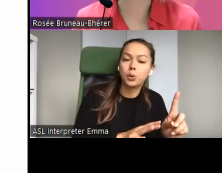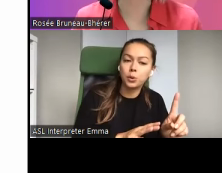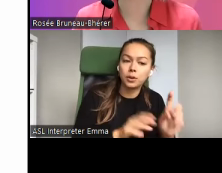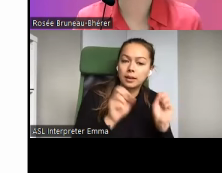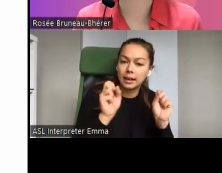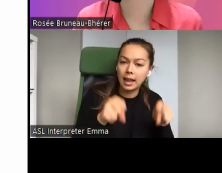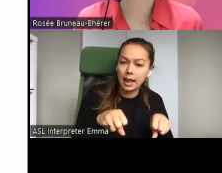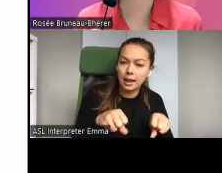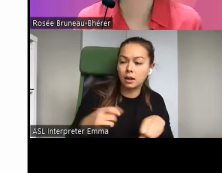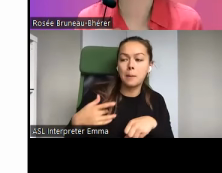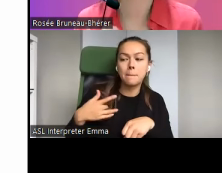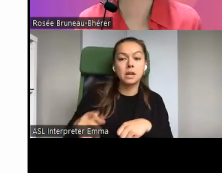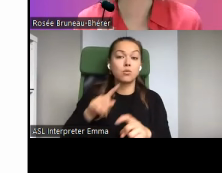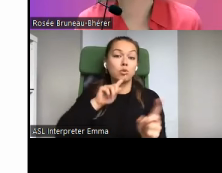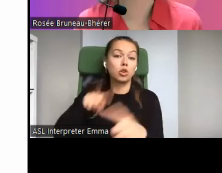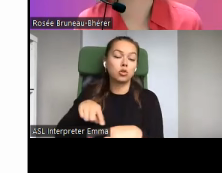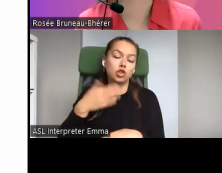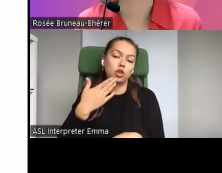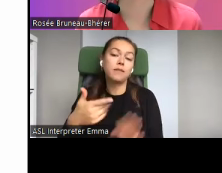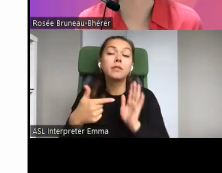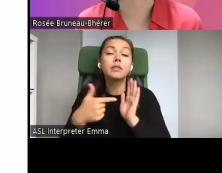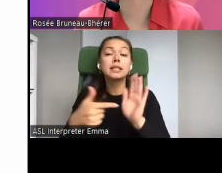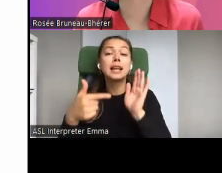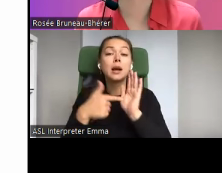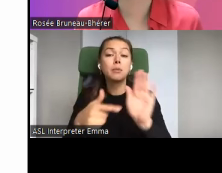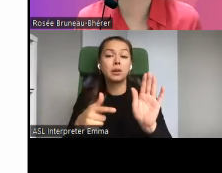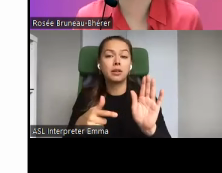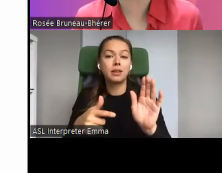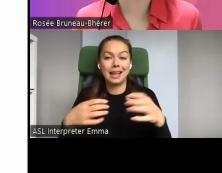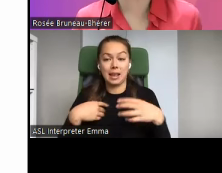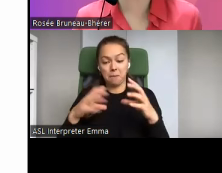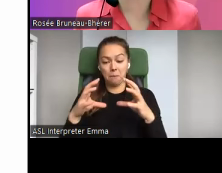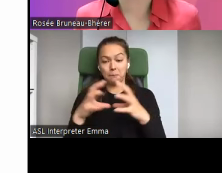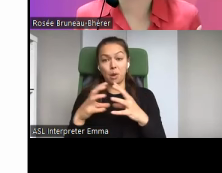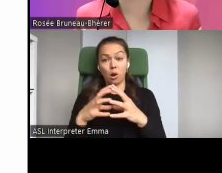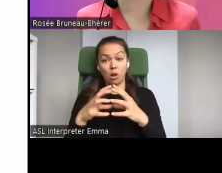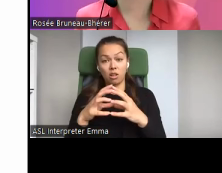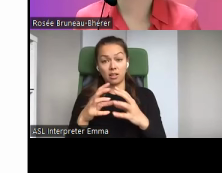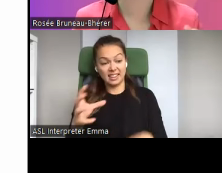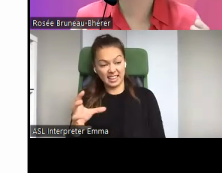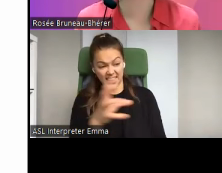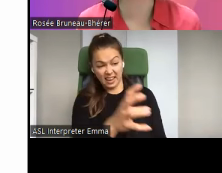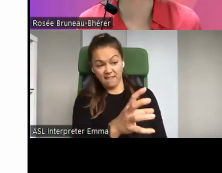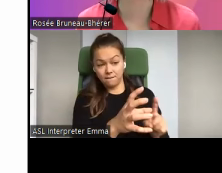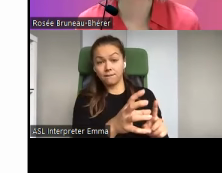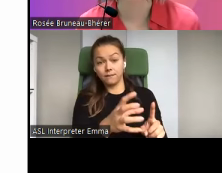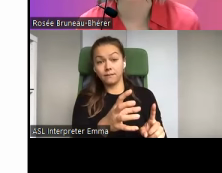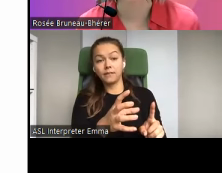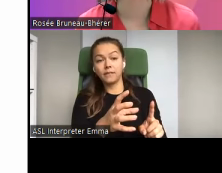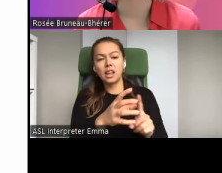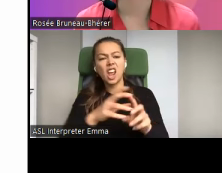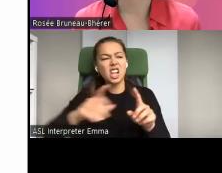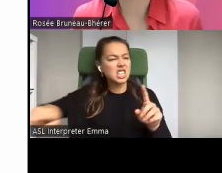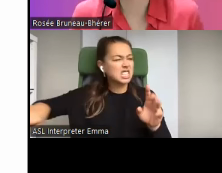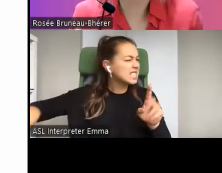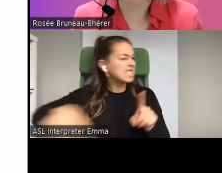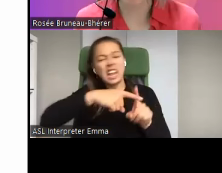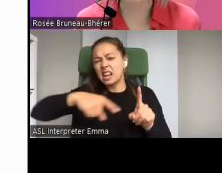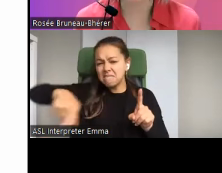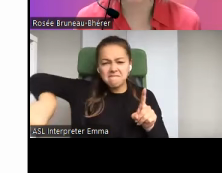example, we can allow Jeremy to kick a ball as hard as possible, as often as he wants, in order to free up his stress,